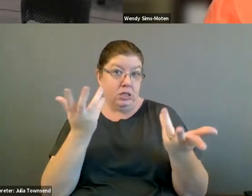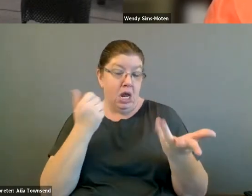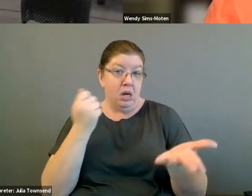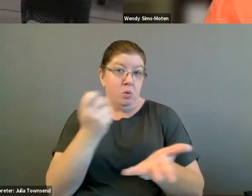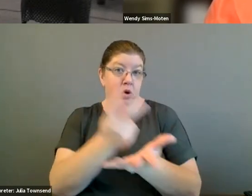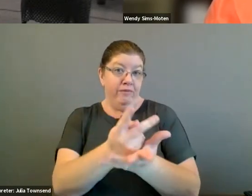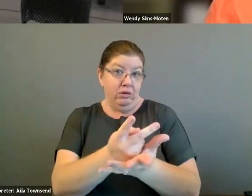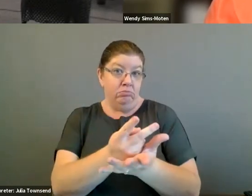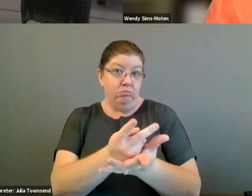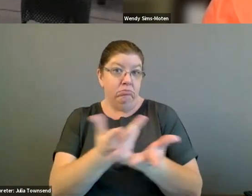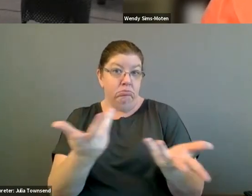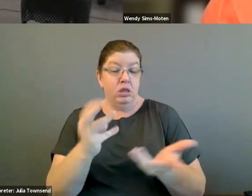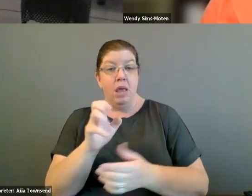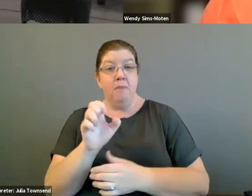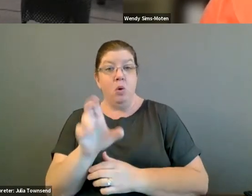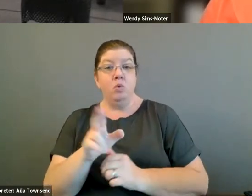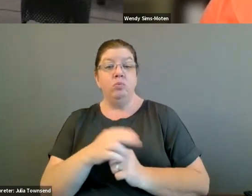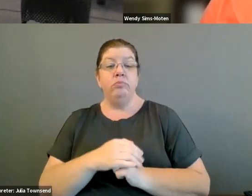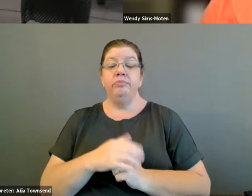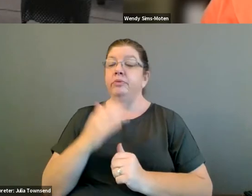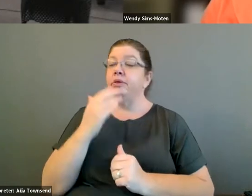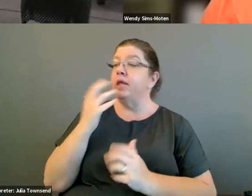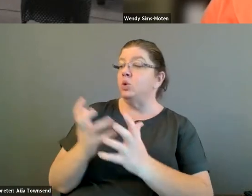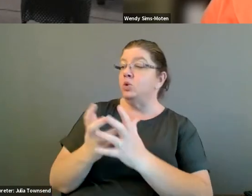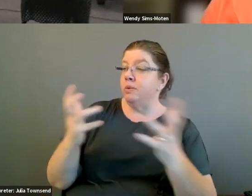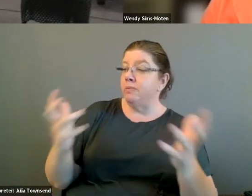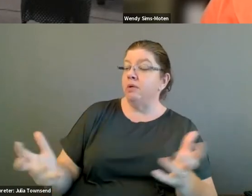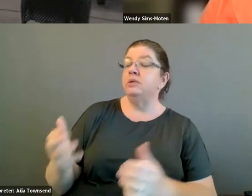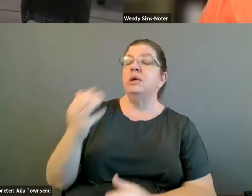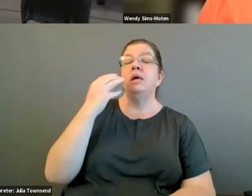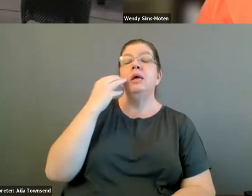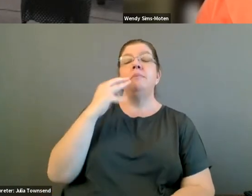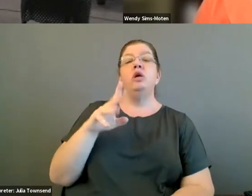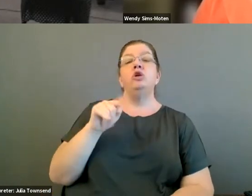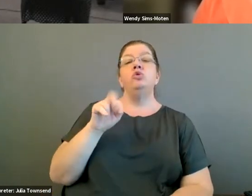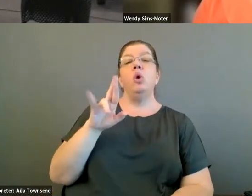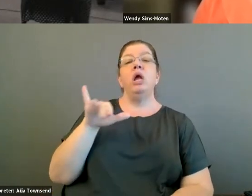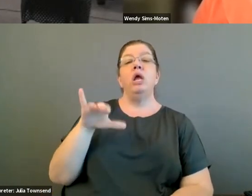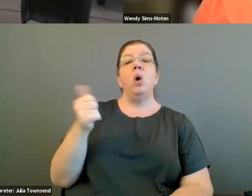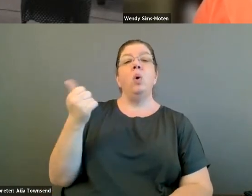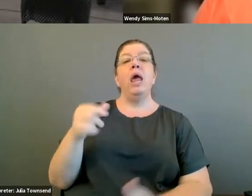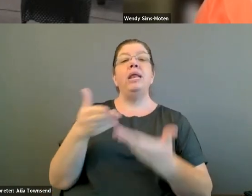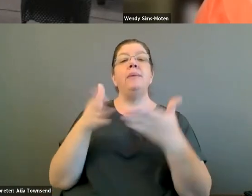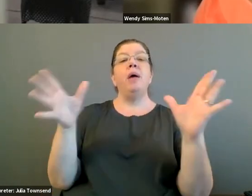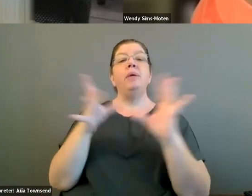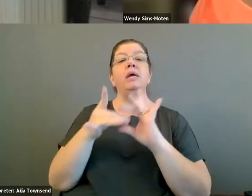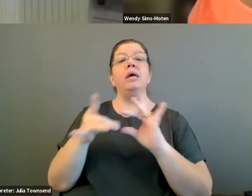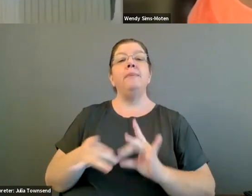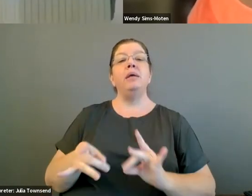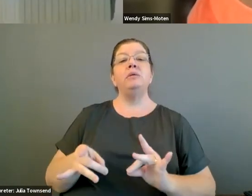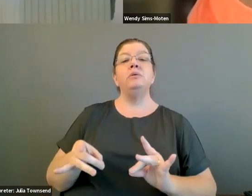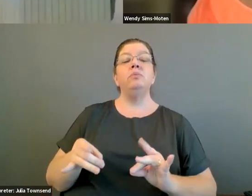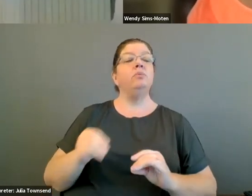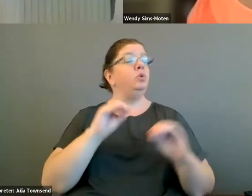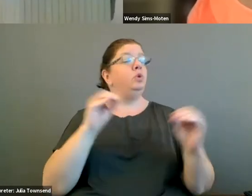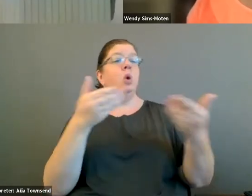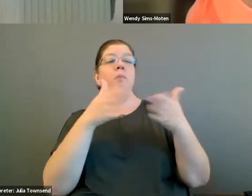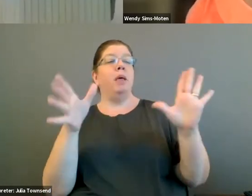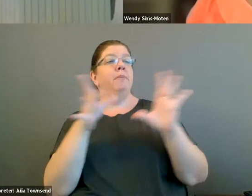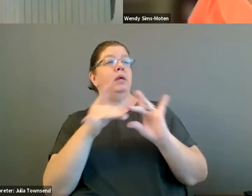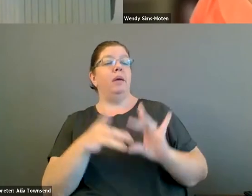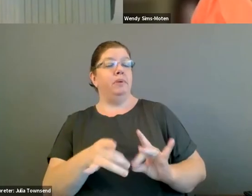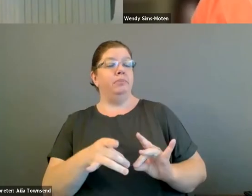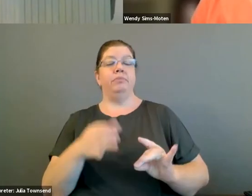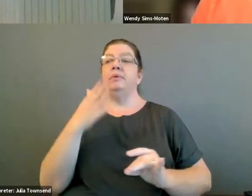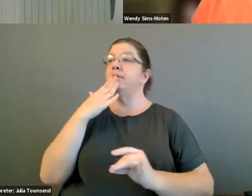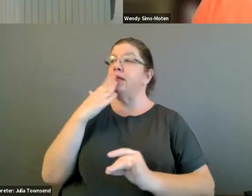this MOU. Thank you so much. Ms. Trujillo, are there any public comments on this item? No public comment. Thank